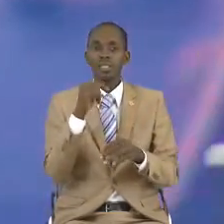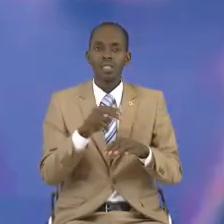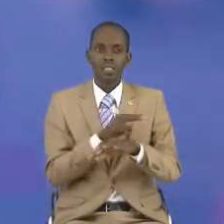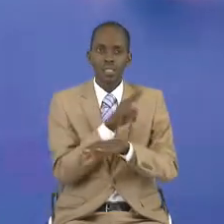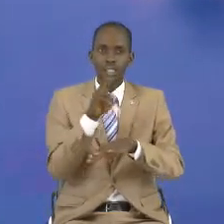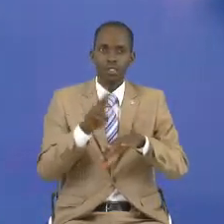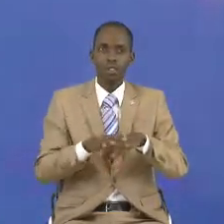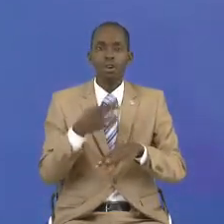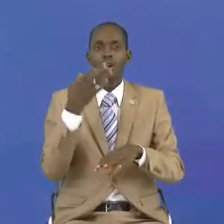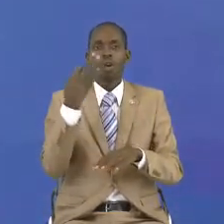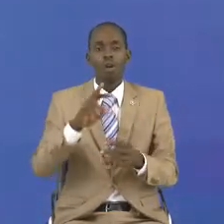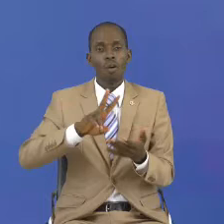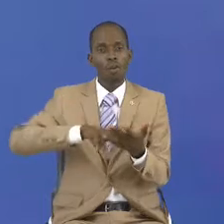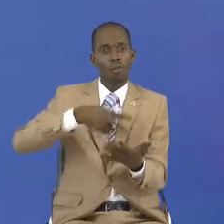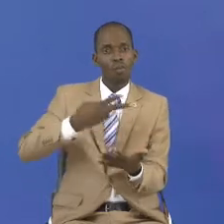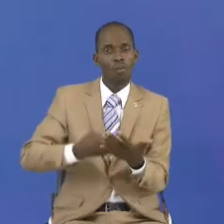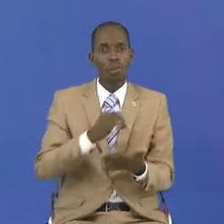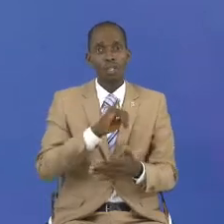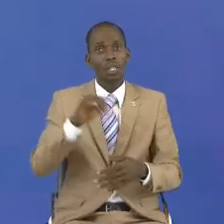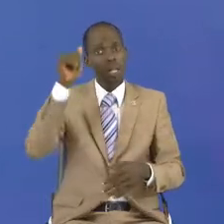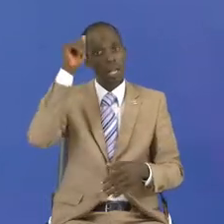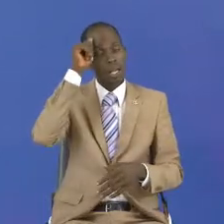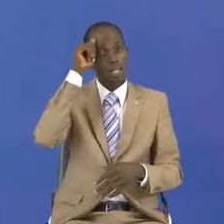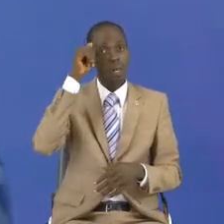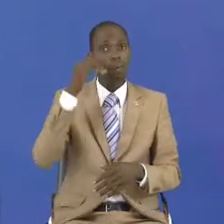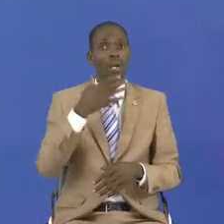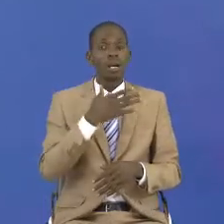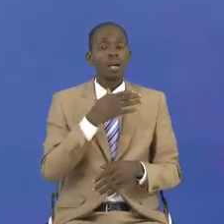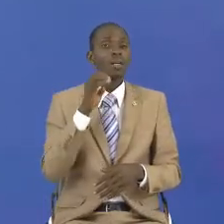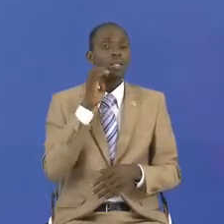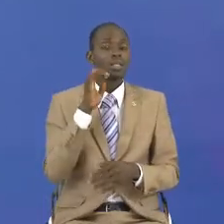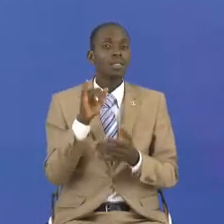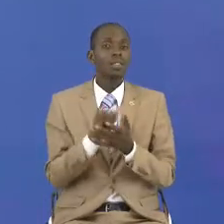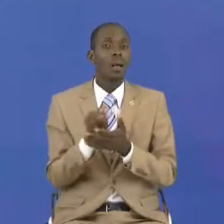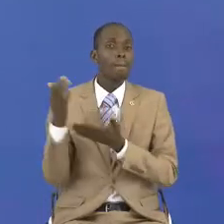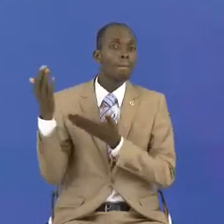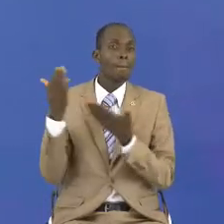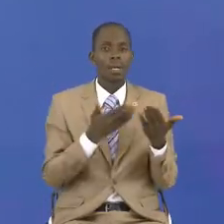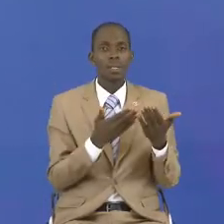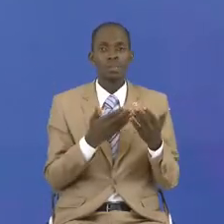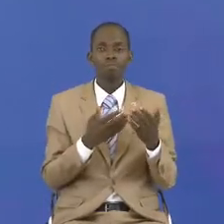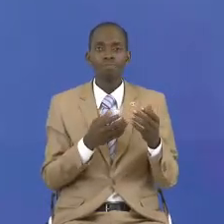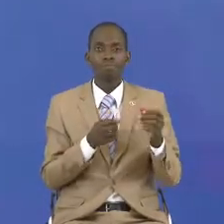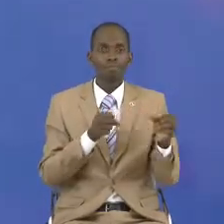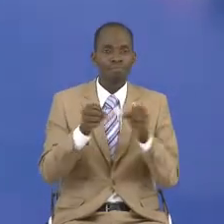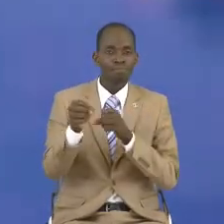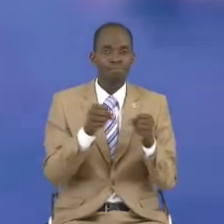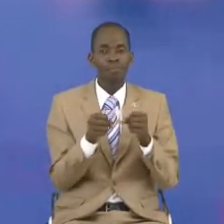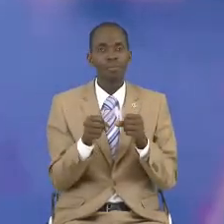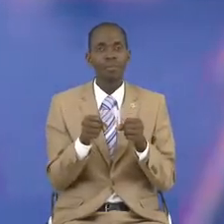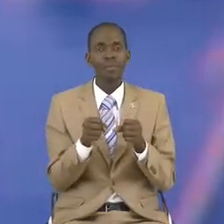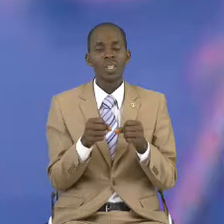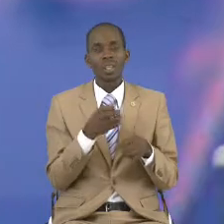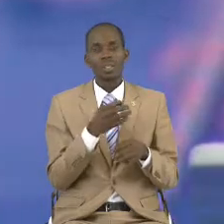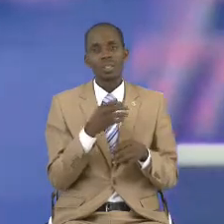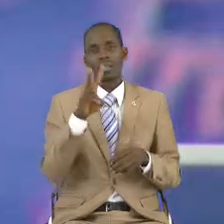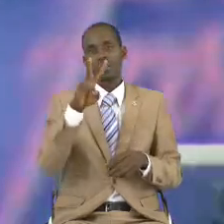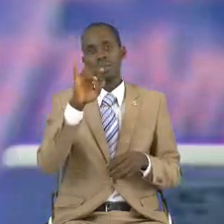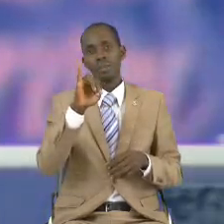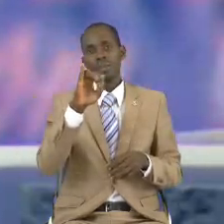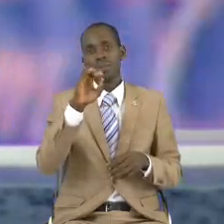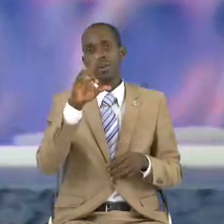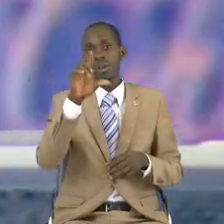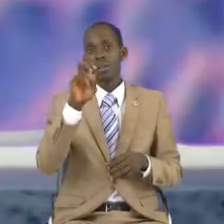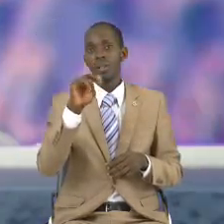adam that brings violence and strife into our lives but as we